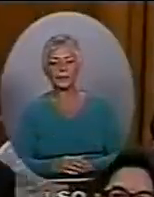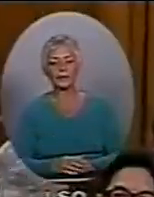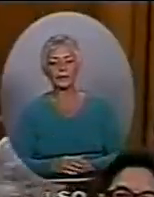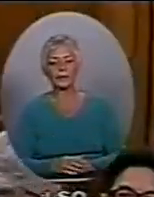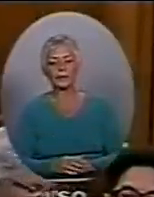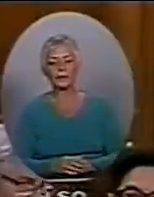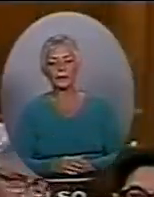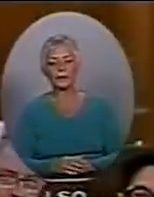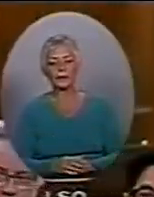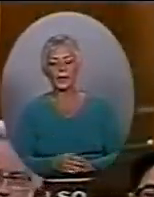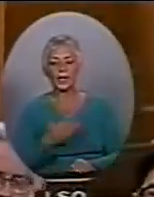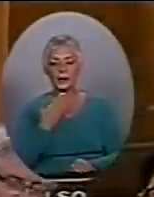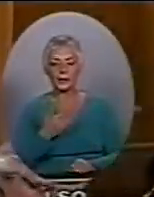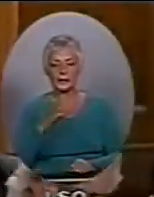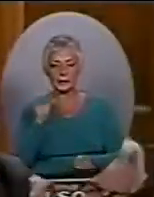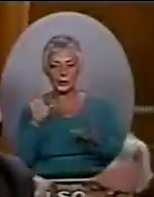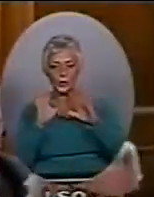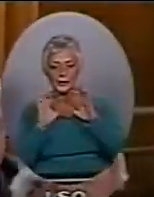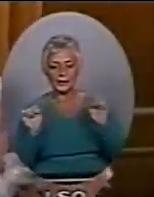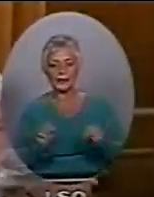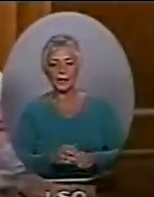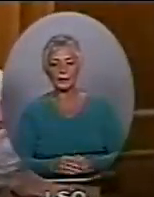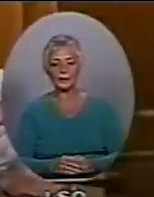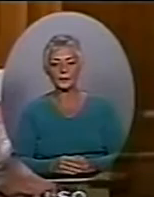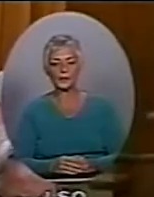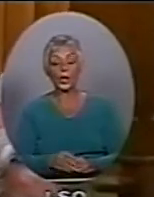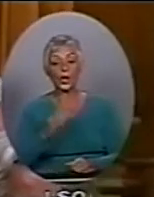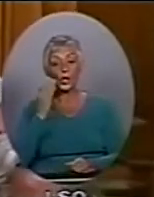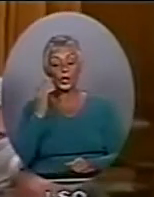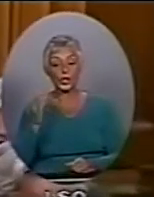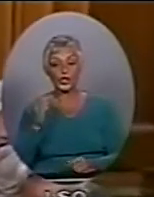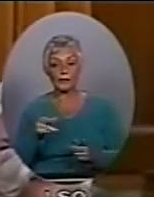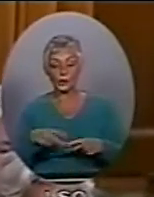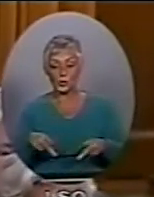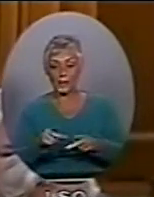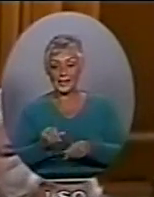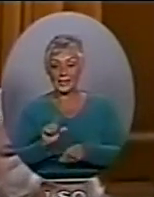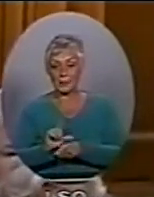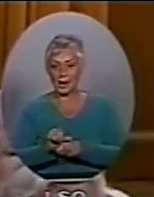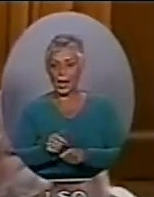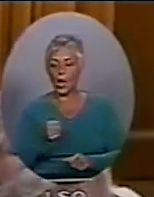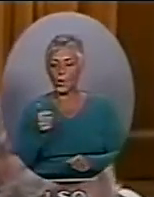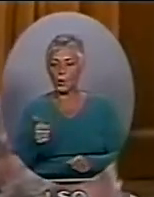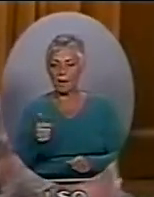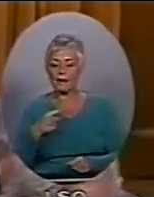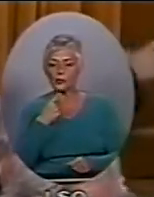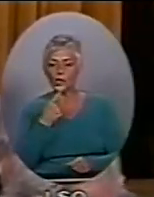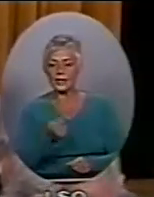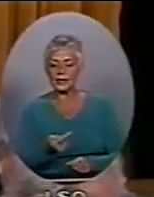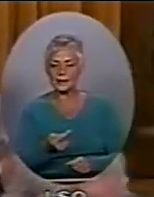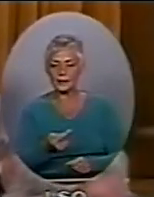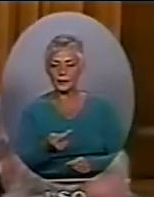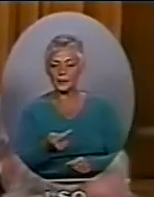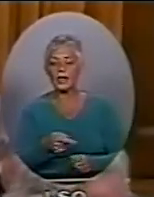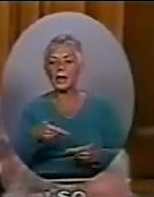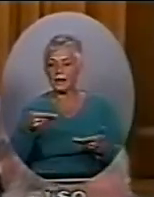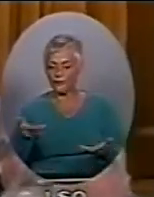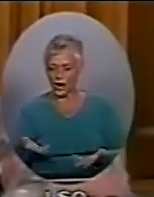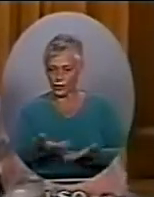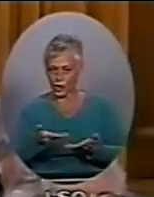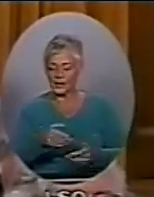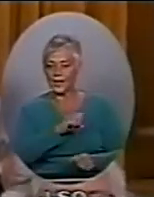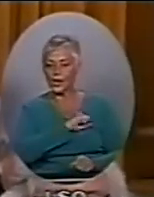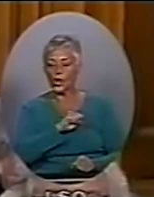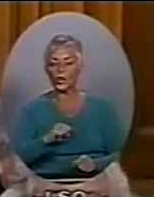Mr. Speaker, the Liberal leader has said that he'd welcome Matt Harb back with open arms if he pays up the money. Perhaps he should read the court decision